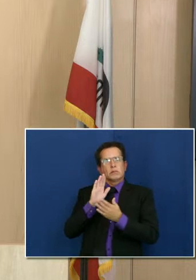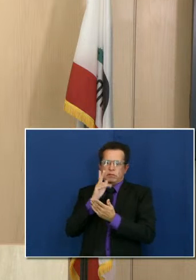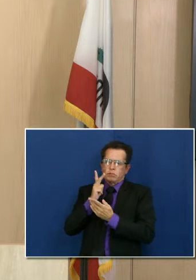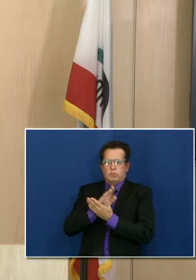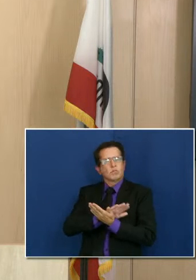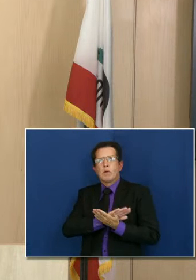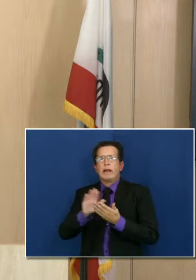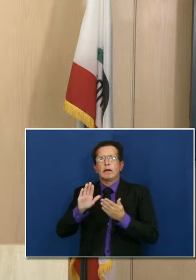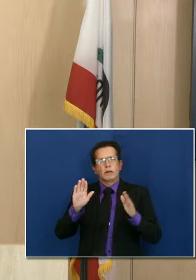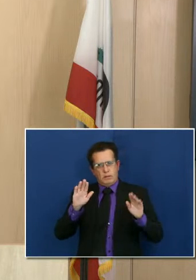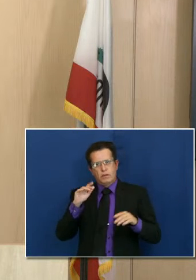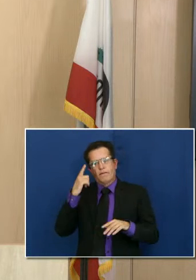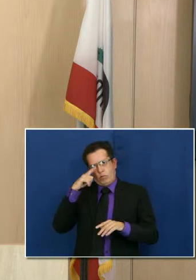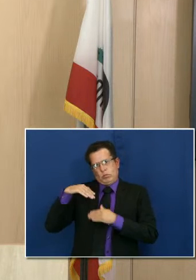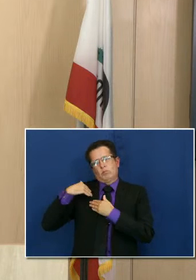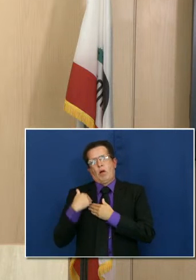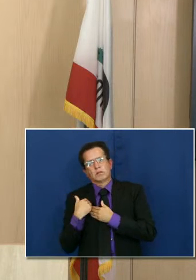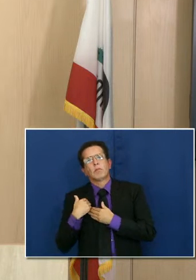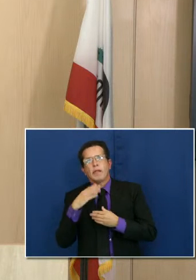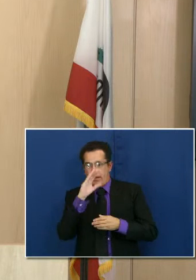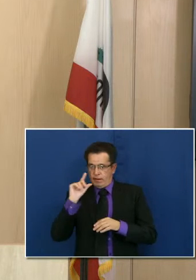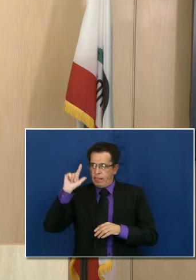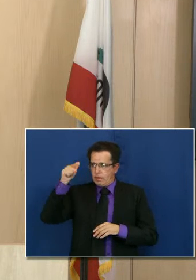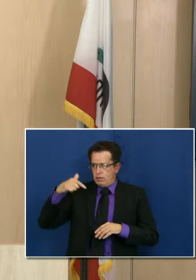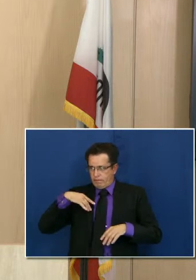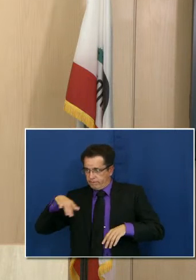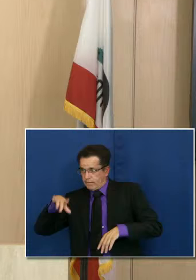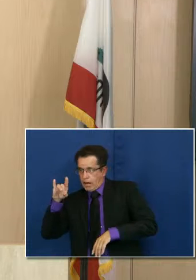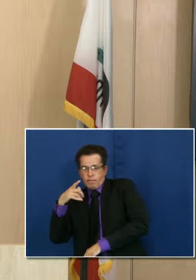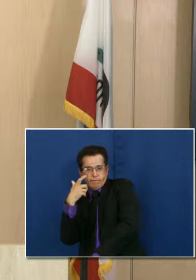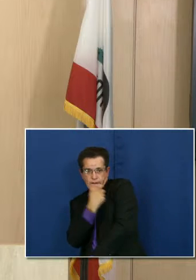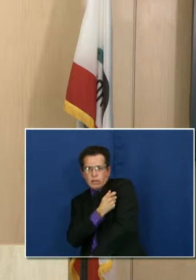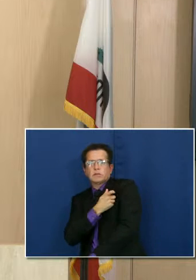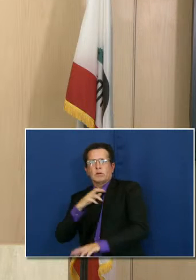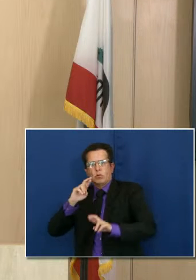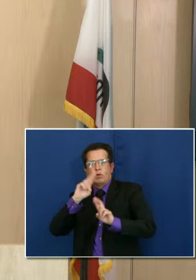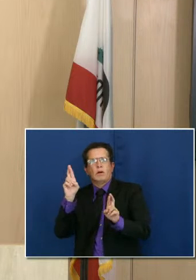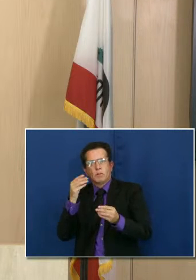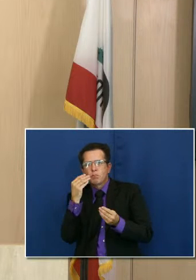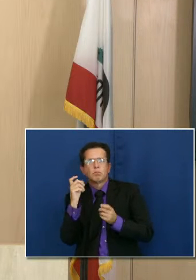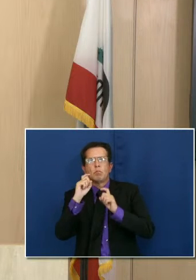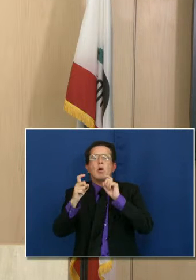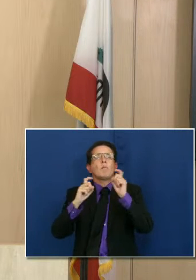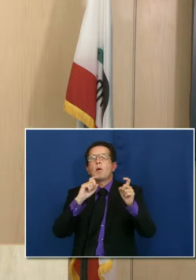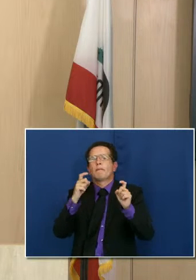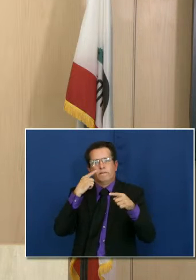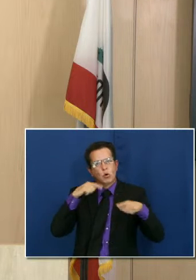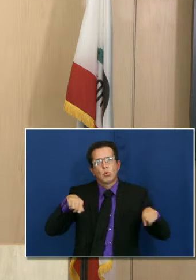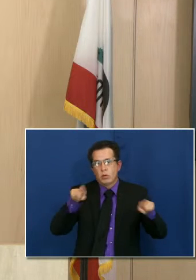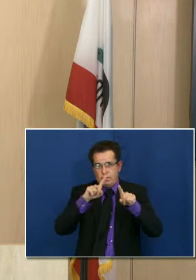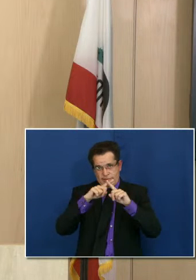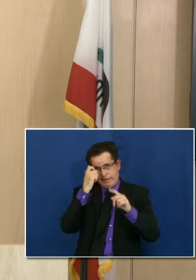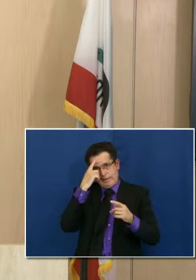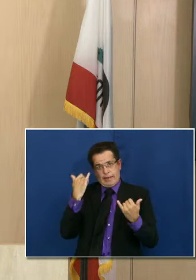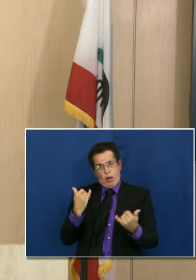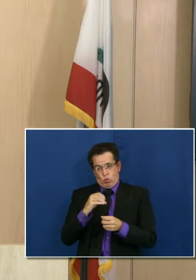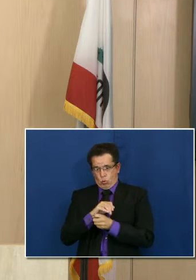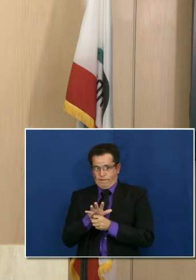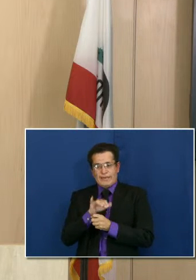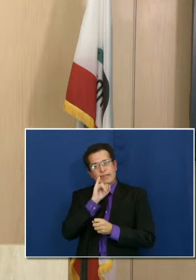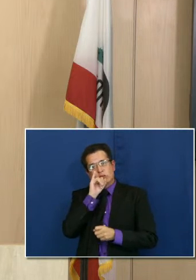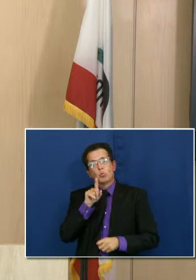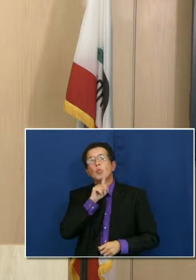lay the foundation for vaccine distribution that we know is on the horizon. But we have to accept COVID is real.